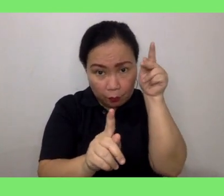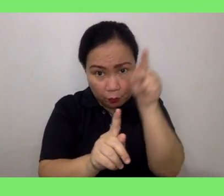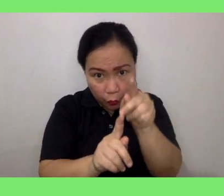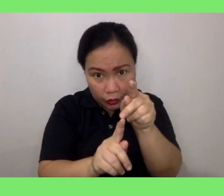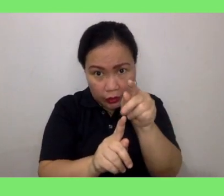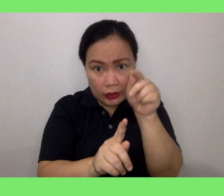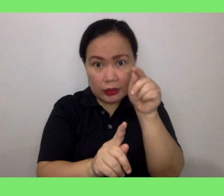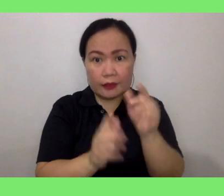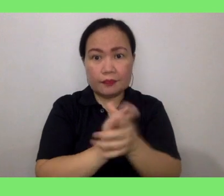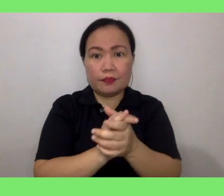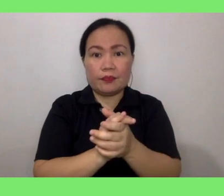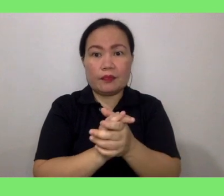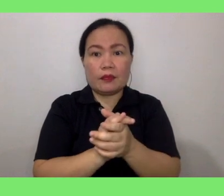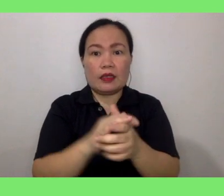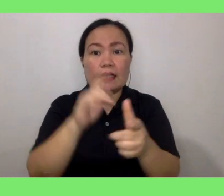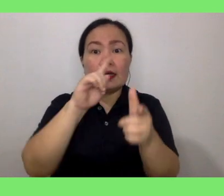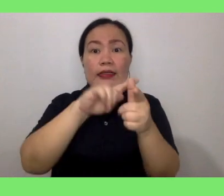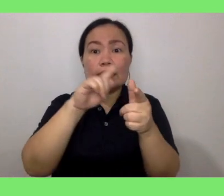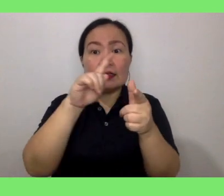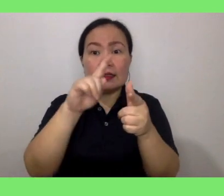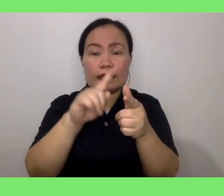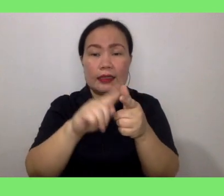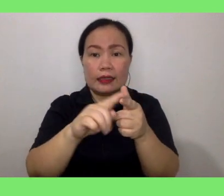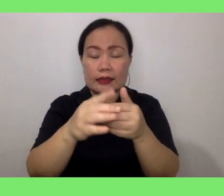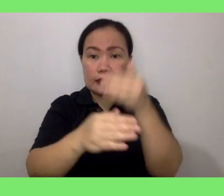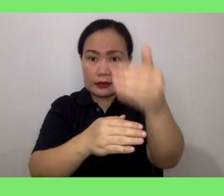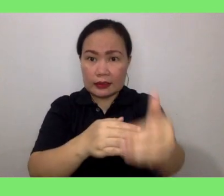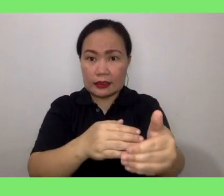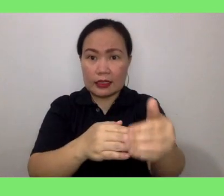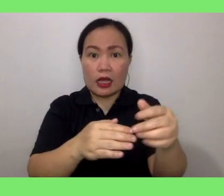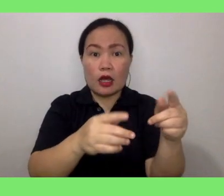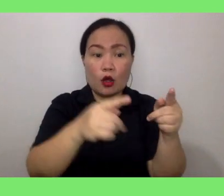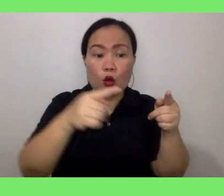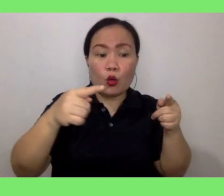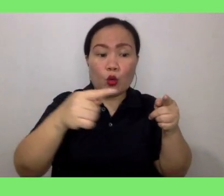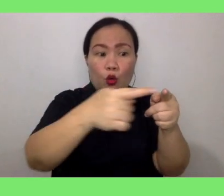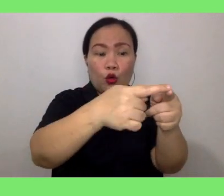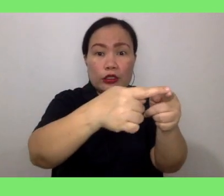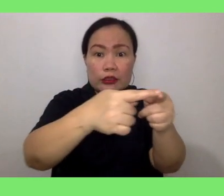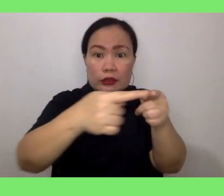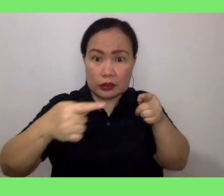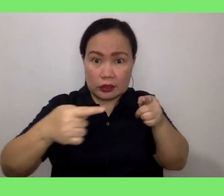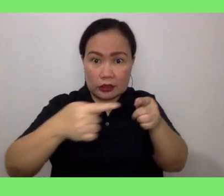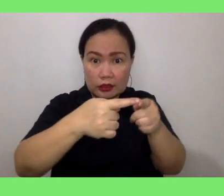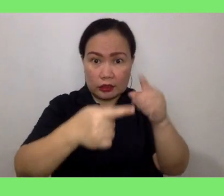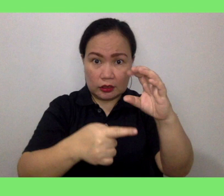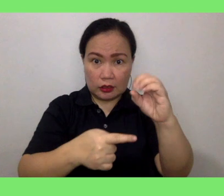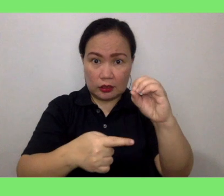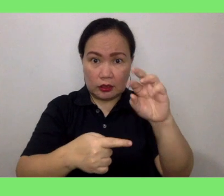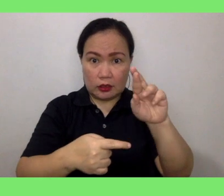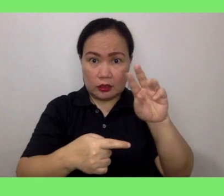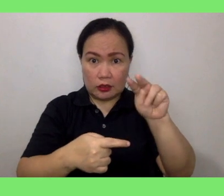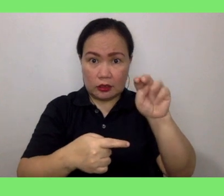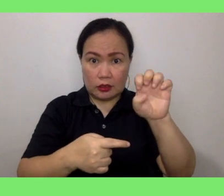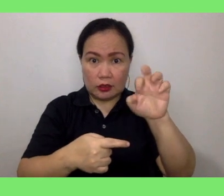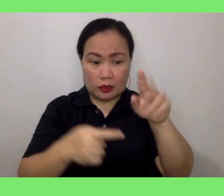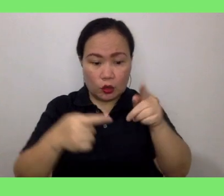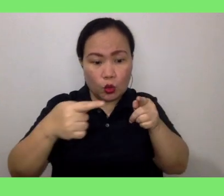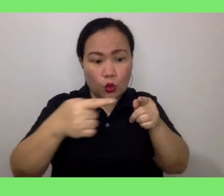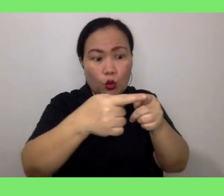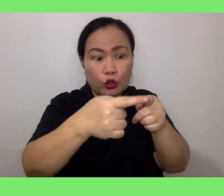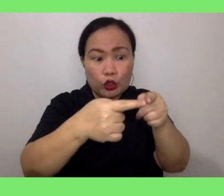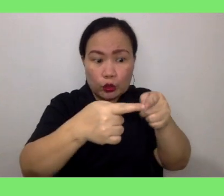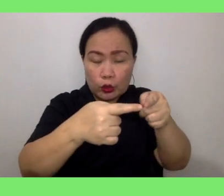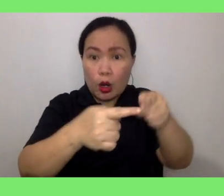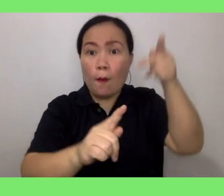The corner, pag sinabi natin corner, ibig sabihin yung kanto ng box. So this is also a representation of a point.